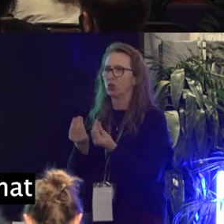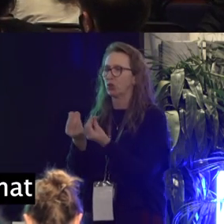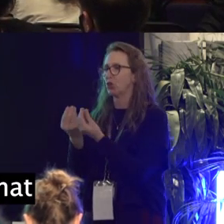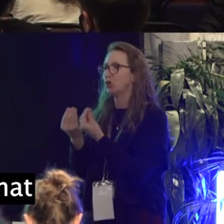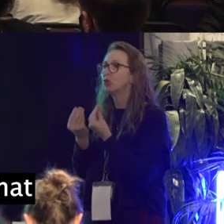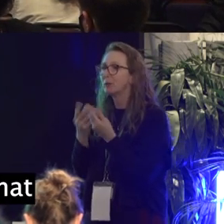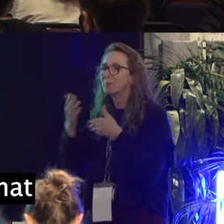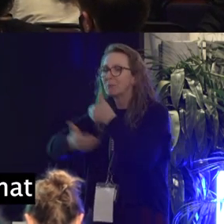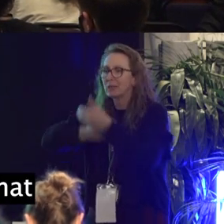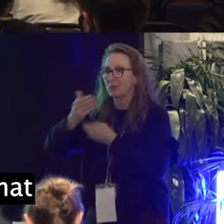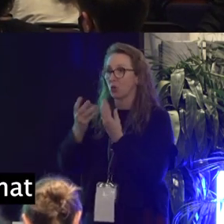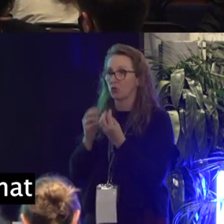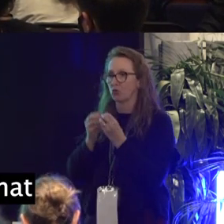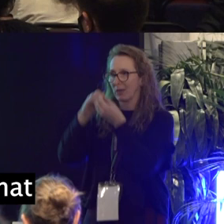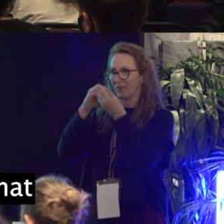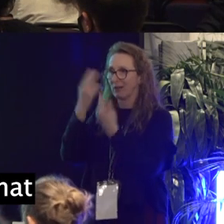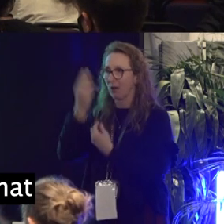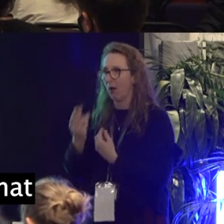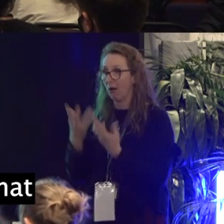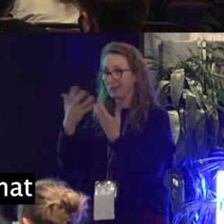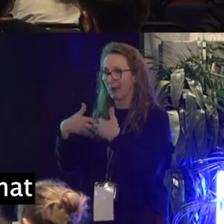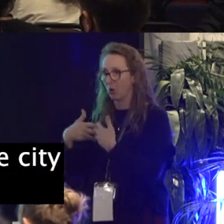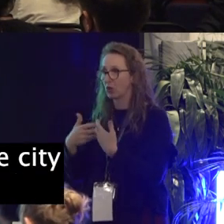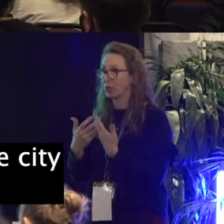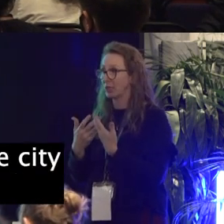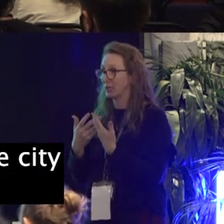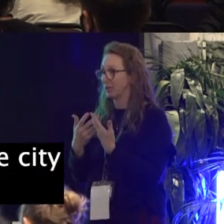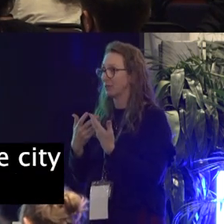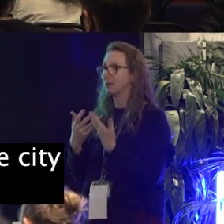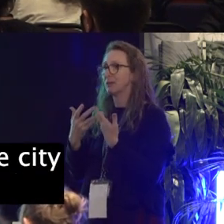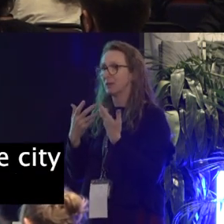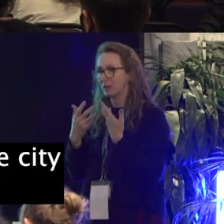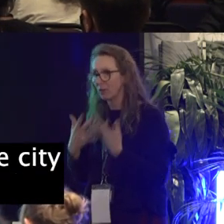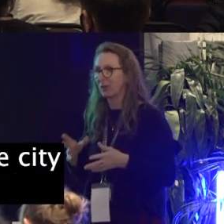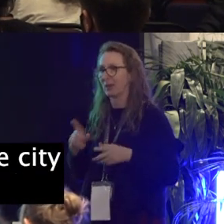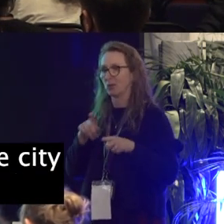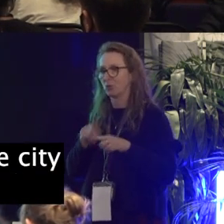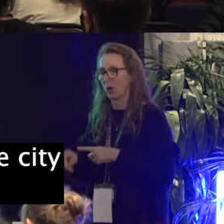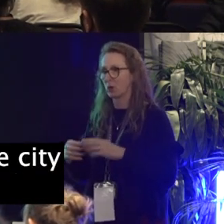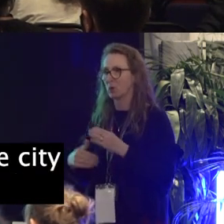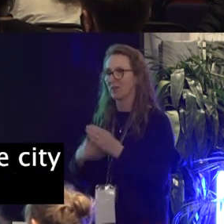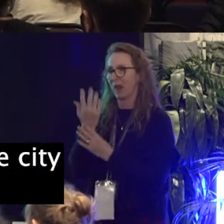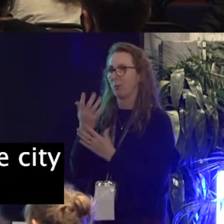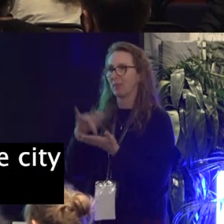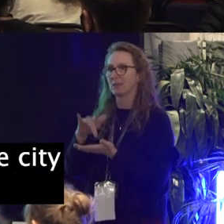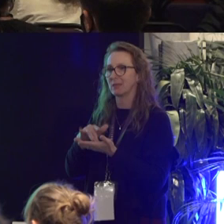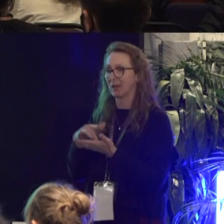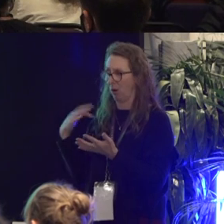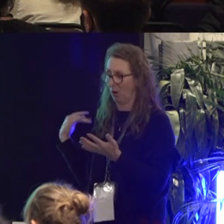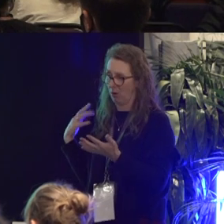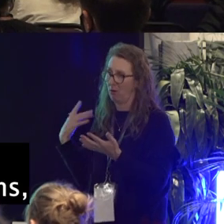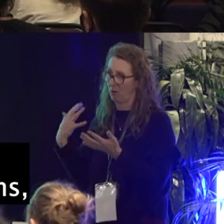creativity, art, technology, and critique is that we've been trying to develop in this city over quite a long